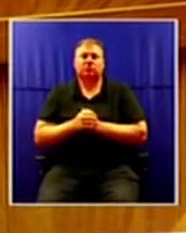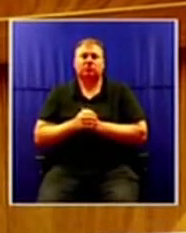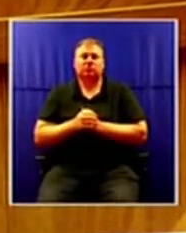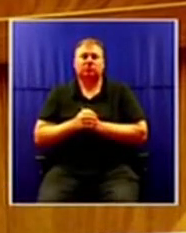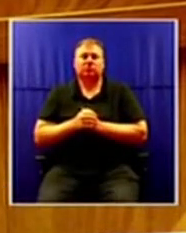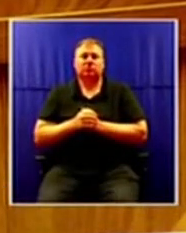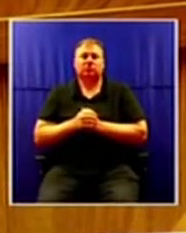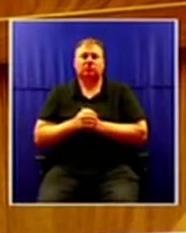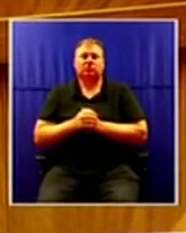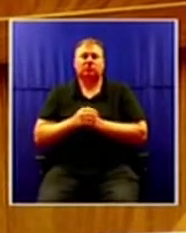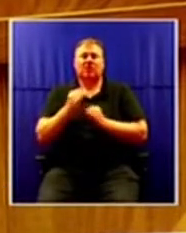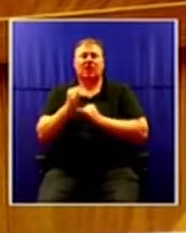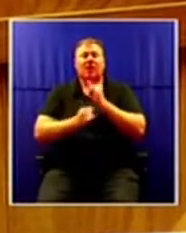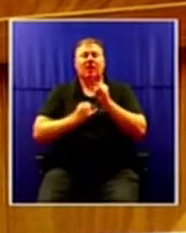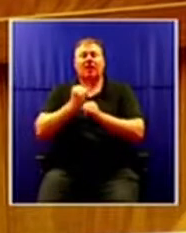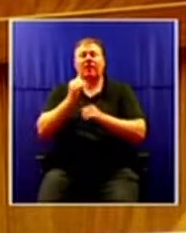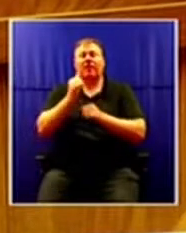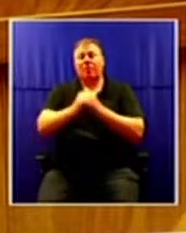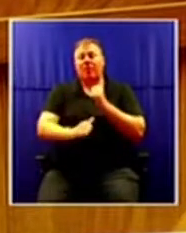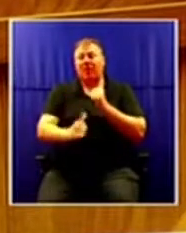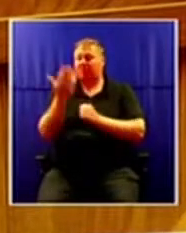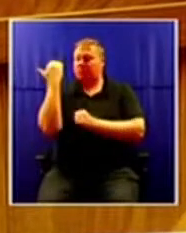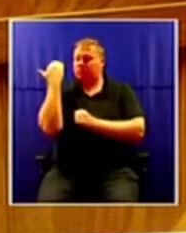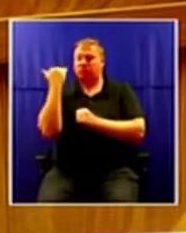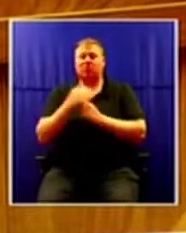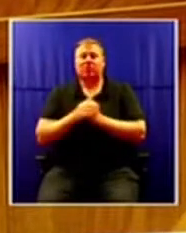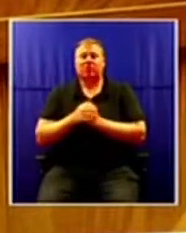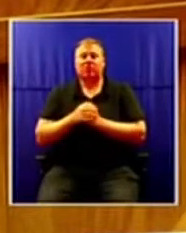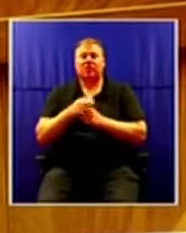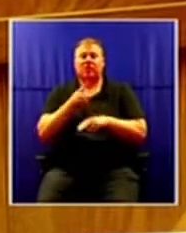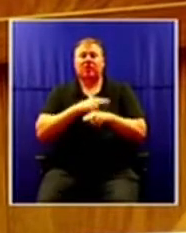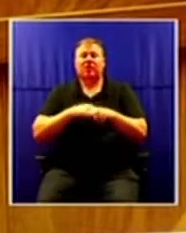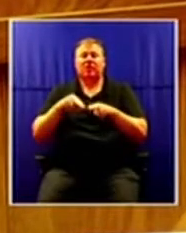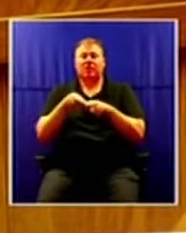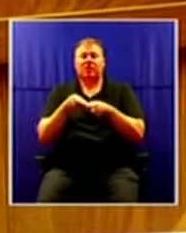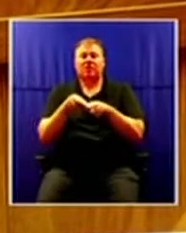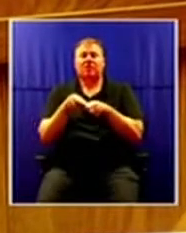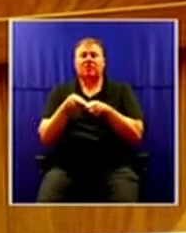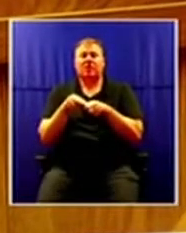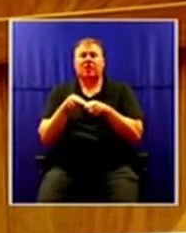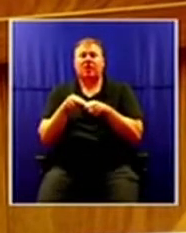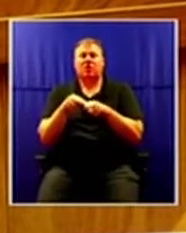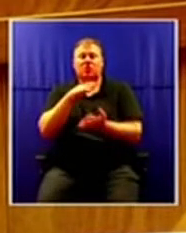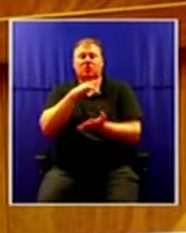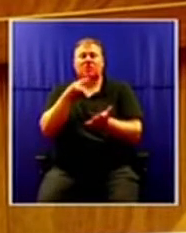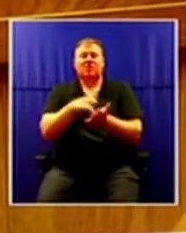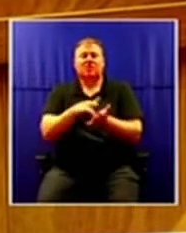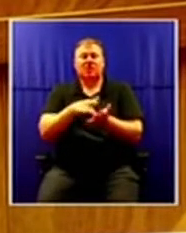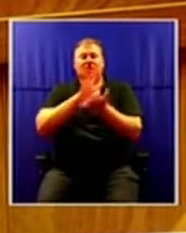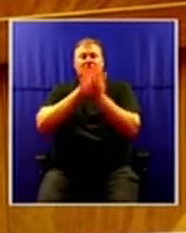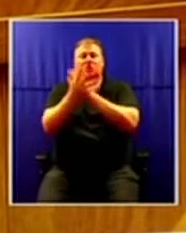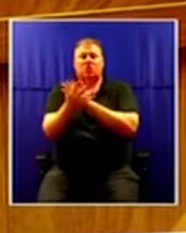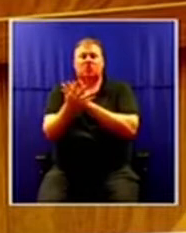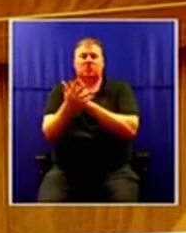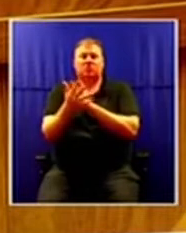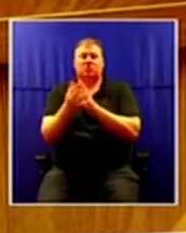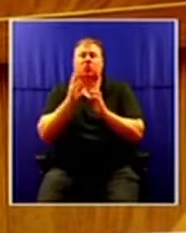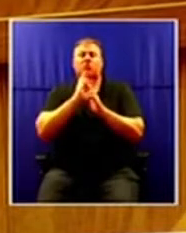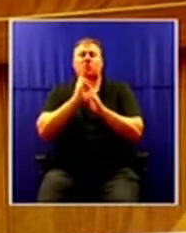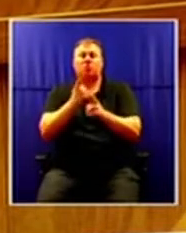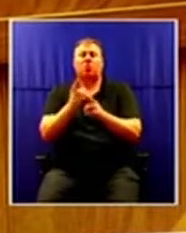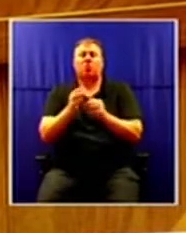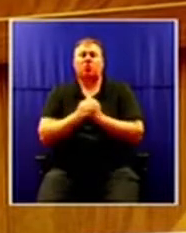11 months ago, when we declared a national state of disaster in response to the